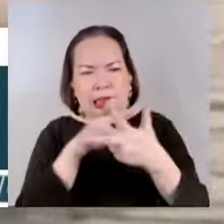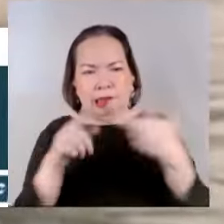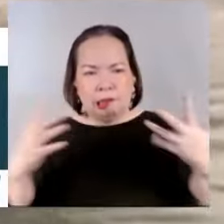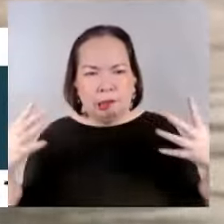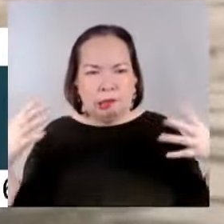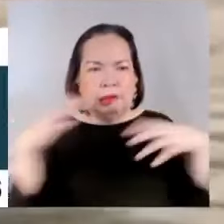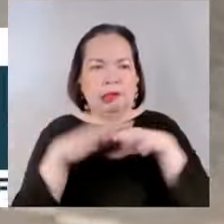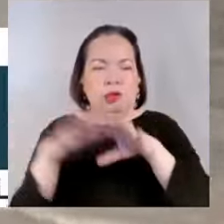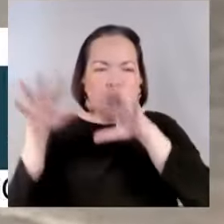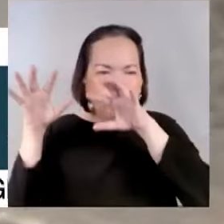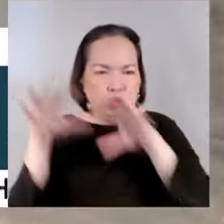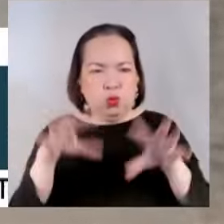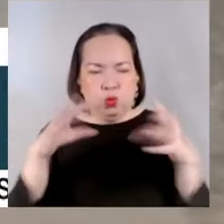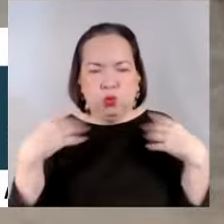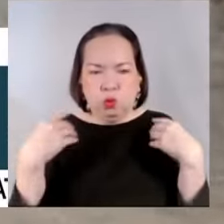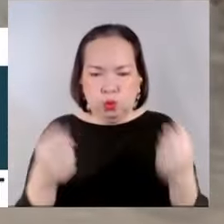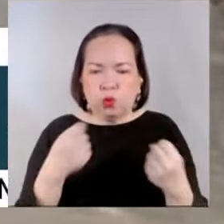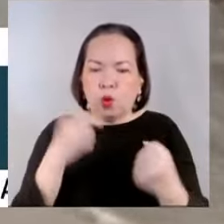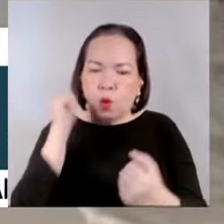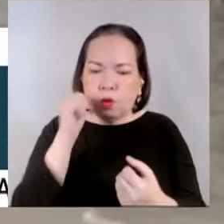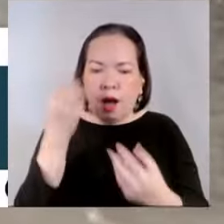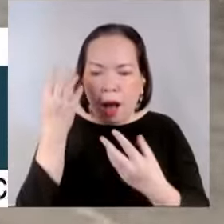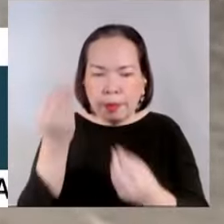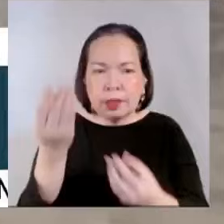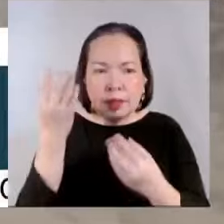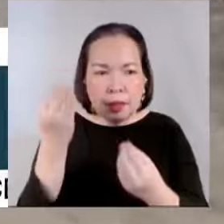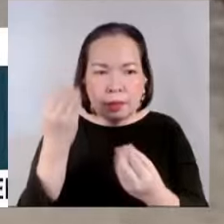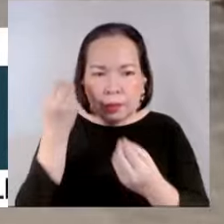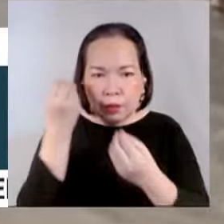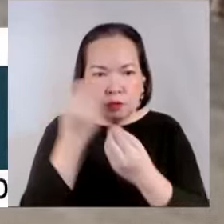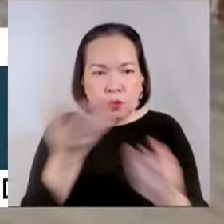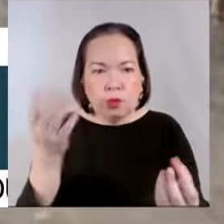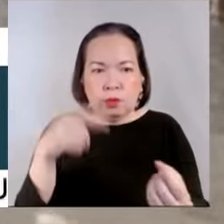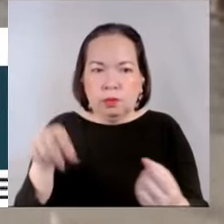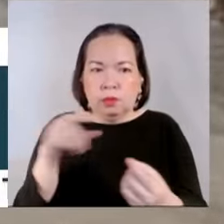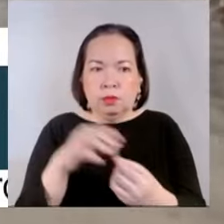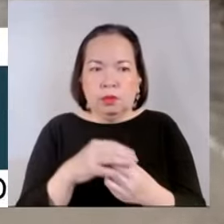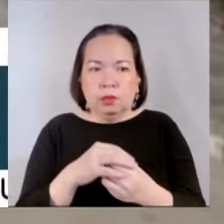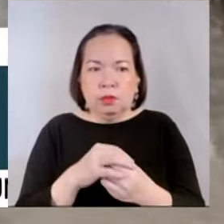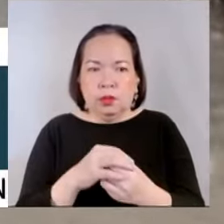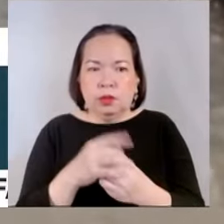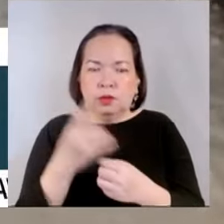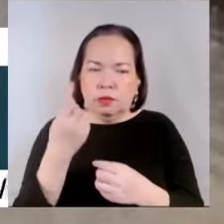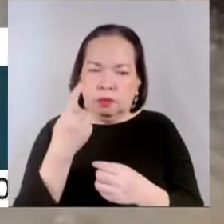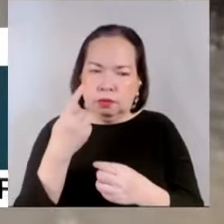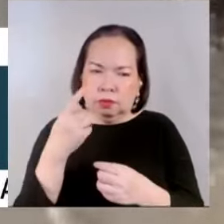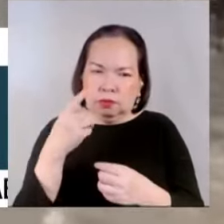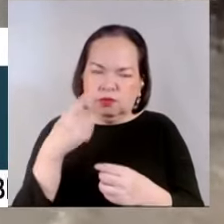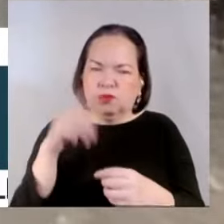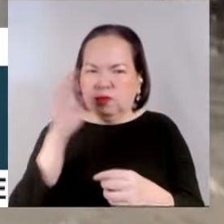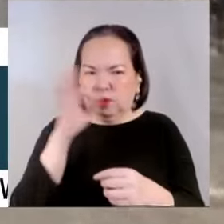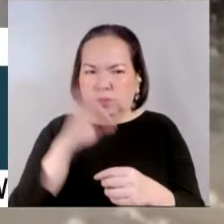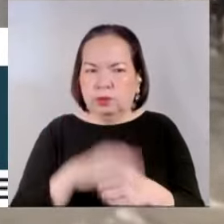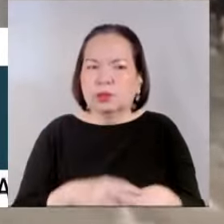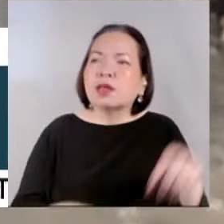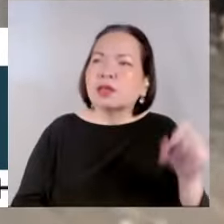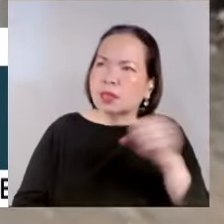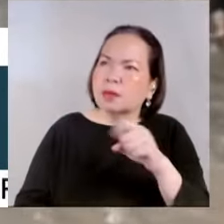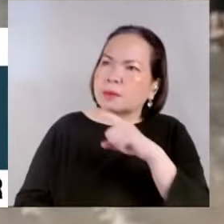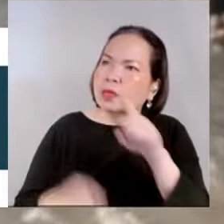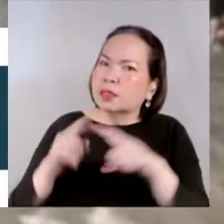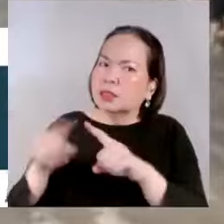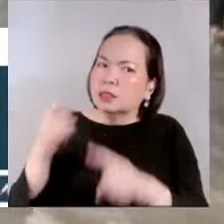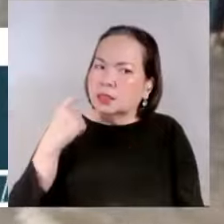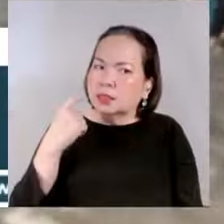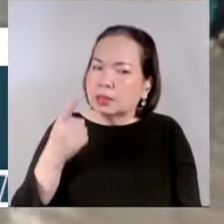bringing weather advisories updates for our countrymen. Okay, but because you said a while ago, Veronica, that we